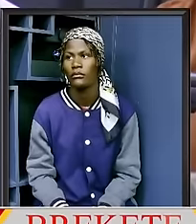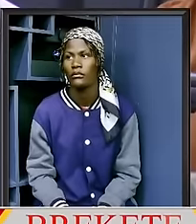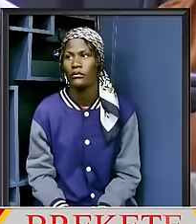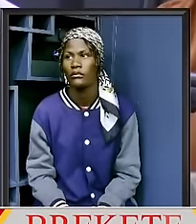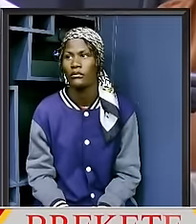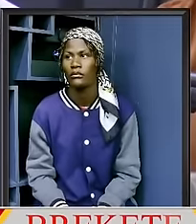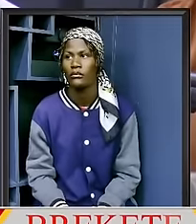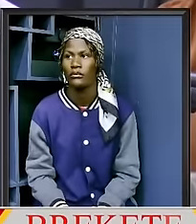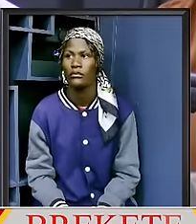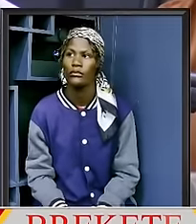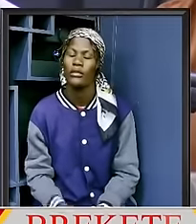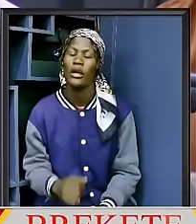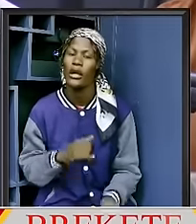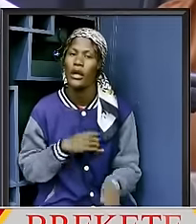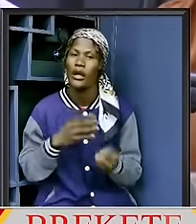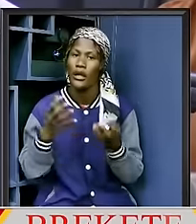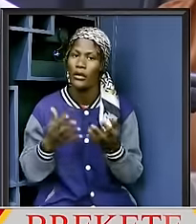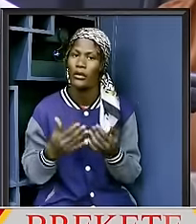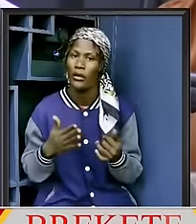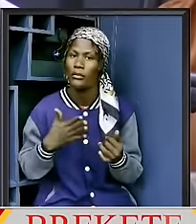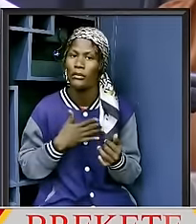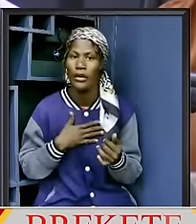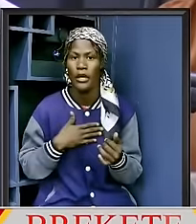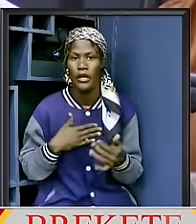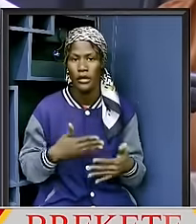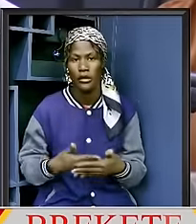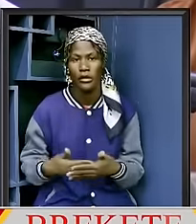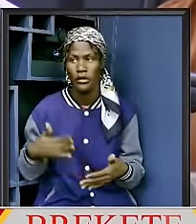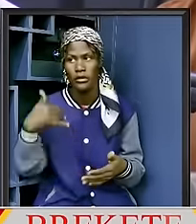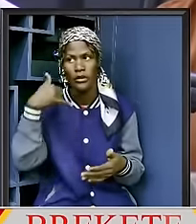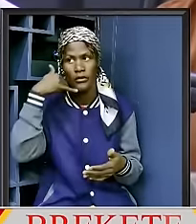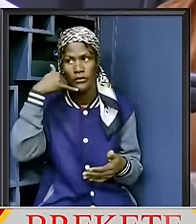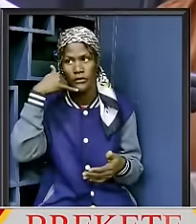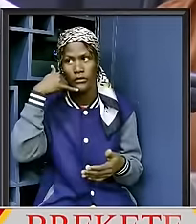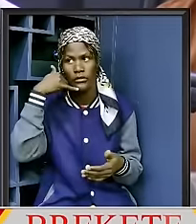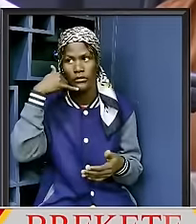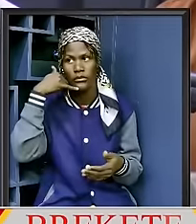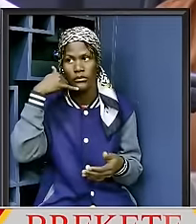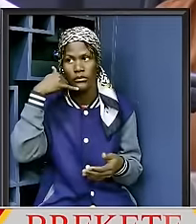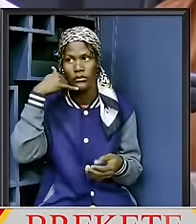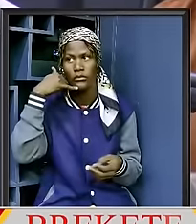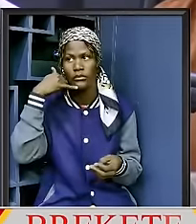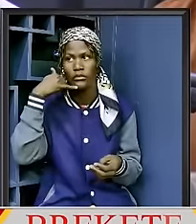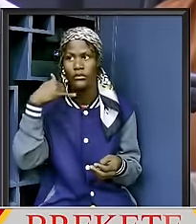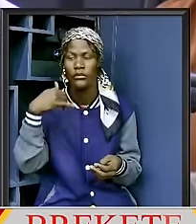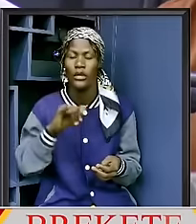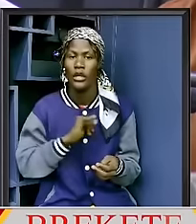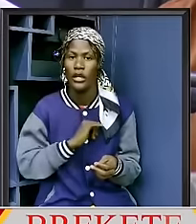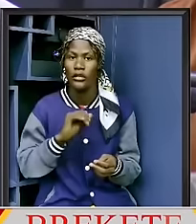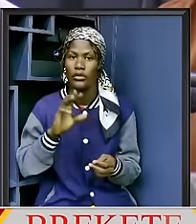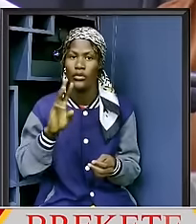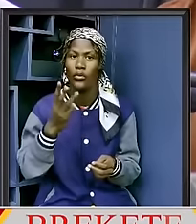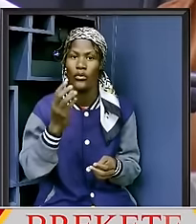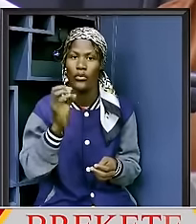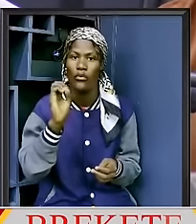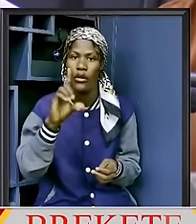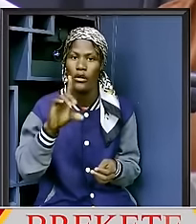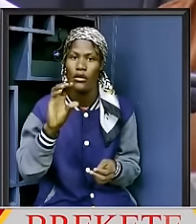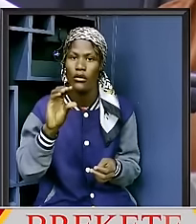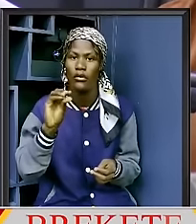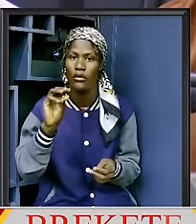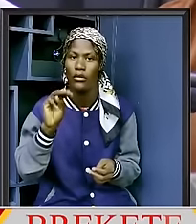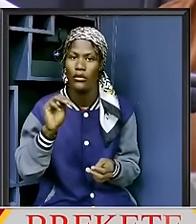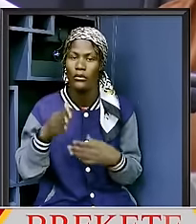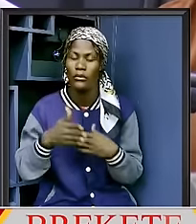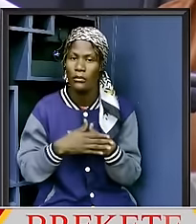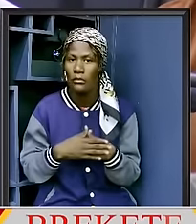Yes. Okay. So I collected my children from yesterday morning. I said, let me, I've already activated my. You don't do welcome back. Yes, sir. Mm-hmm. So and I put it